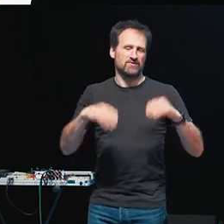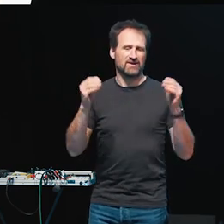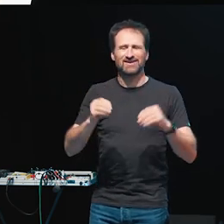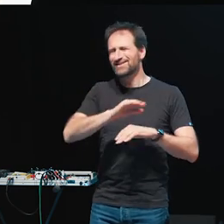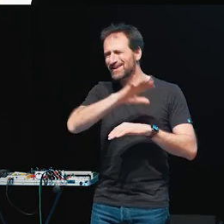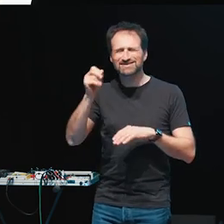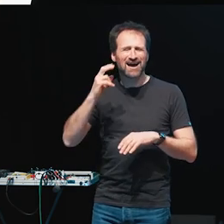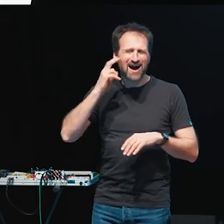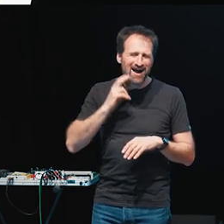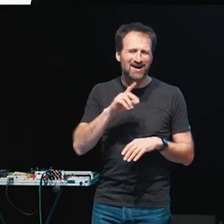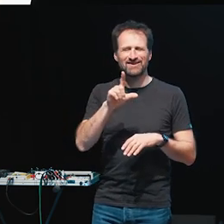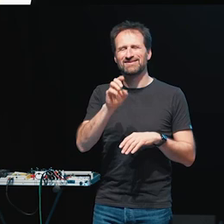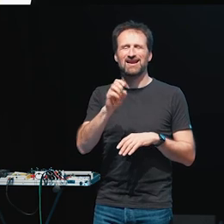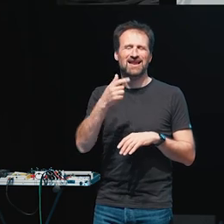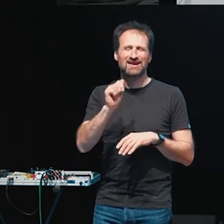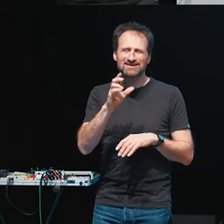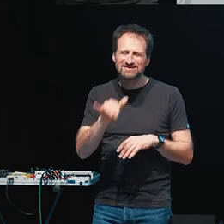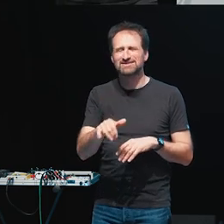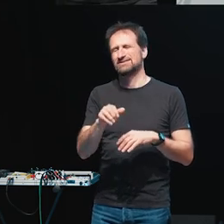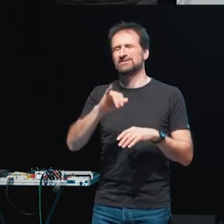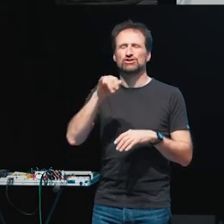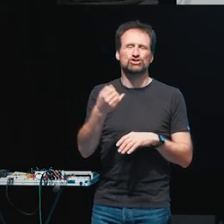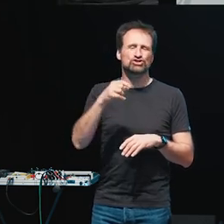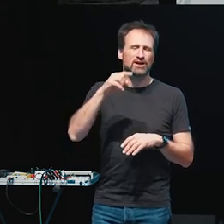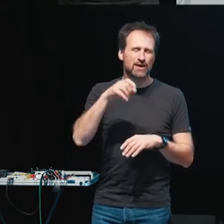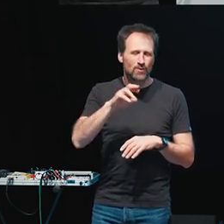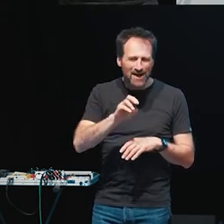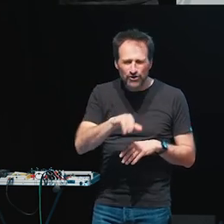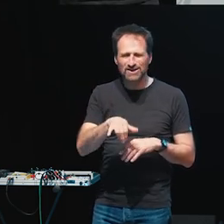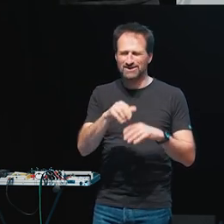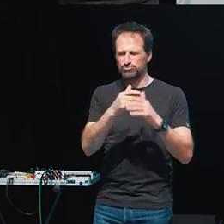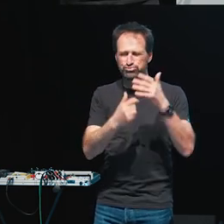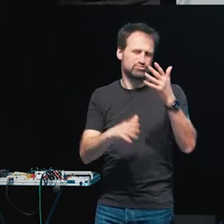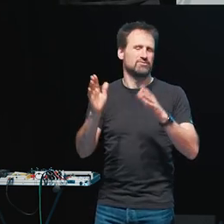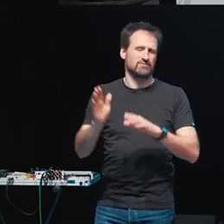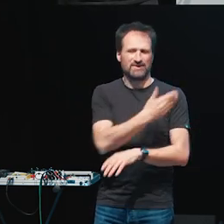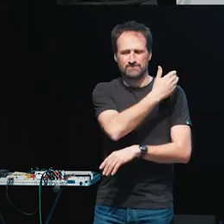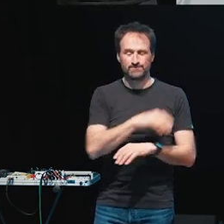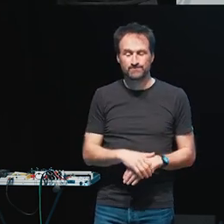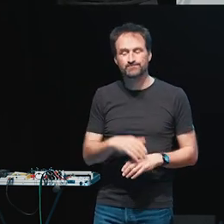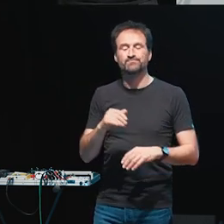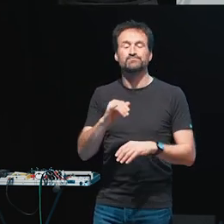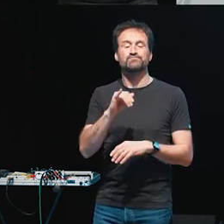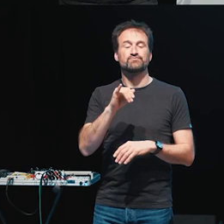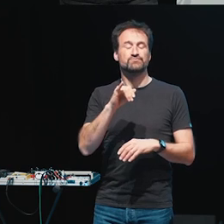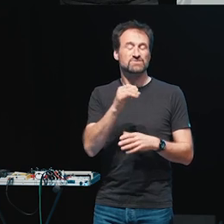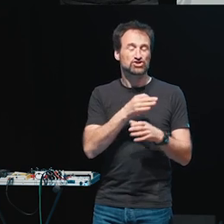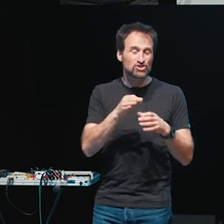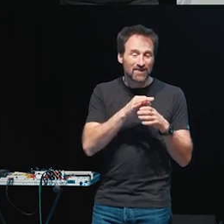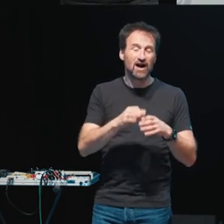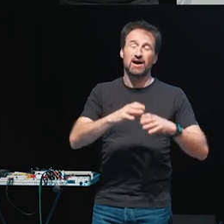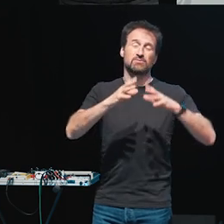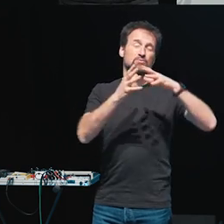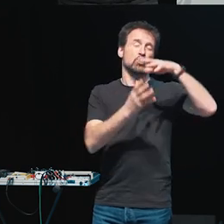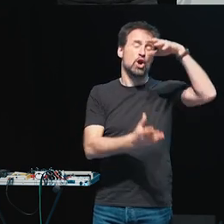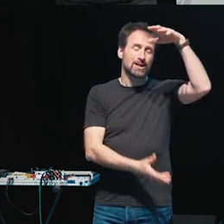this legacy jQuery and backbone stuff. We wanted to free ourselves from the Java monolith with all the